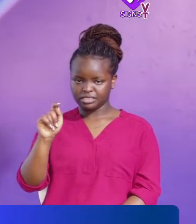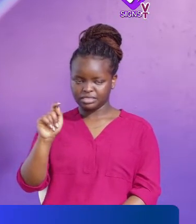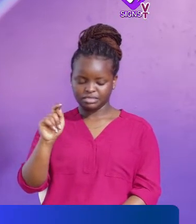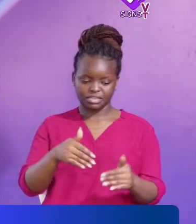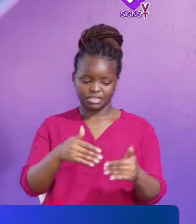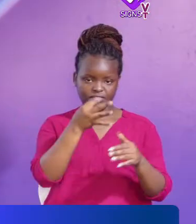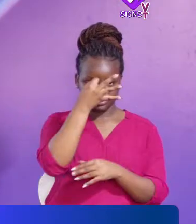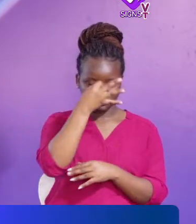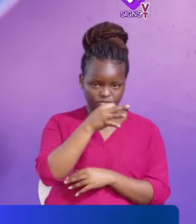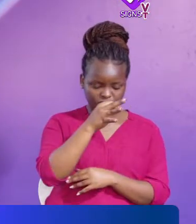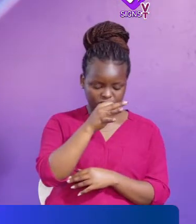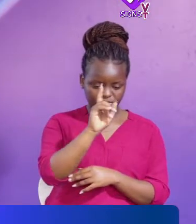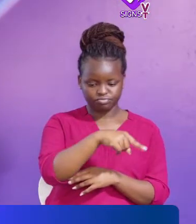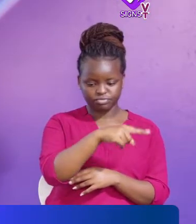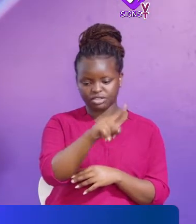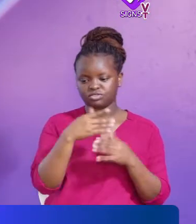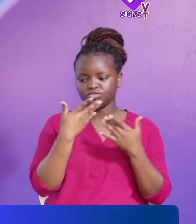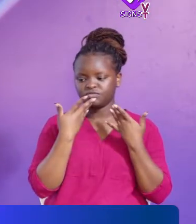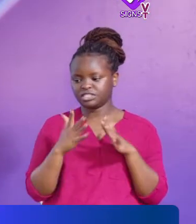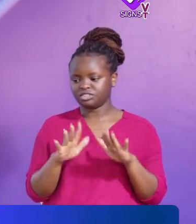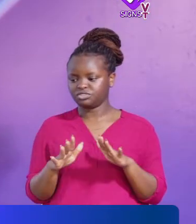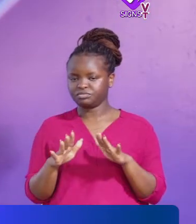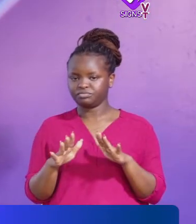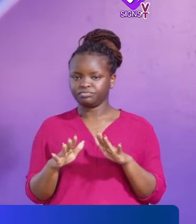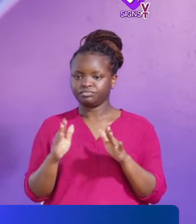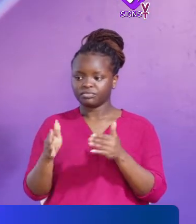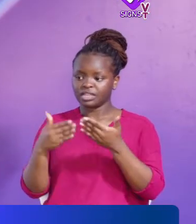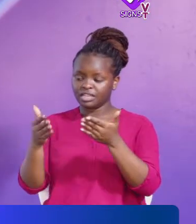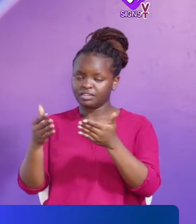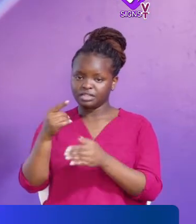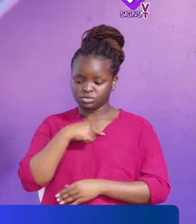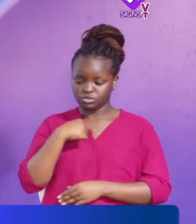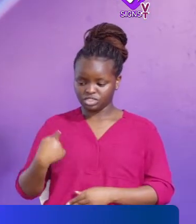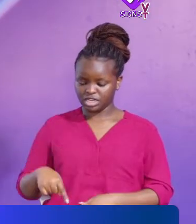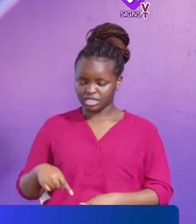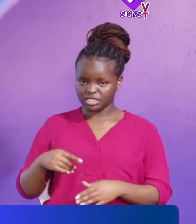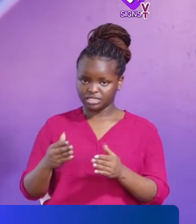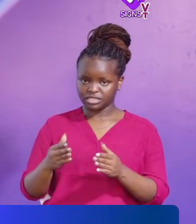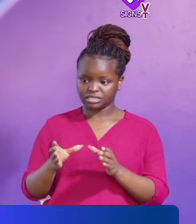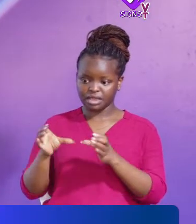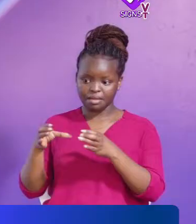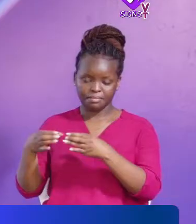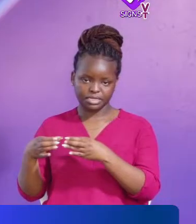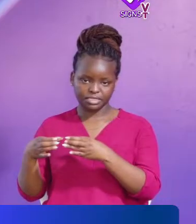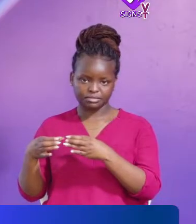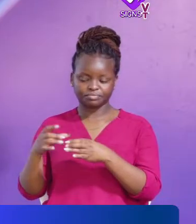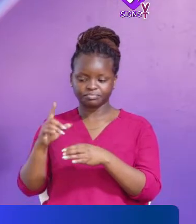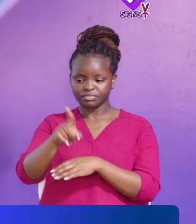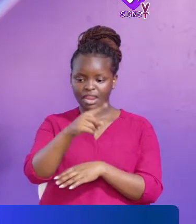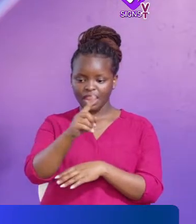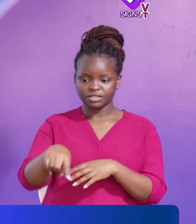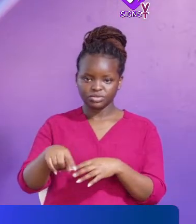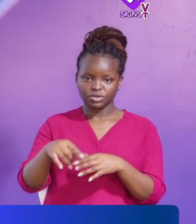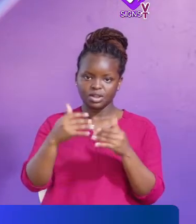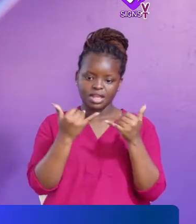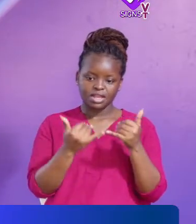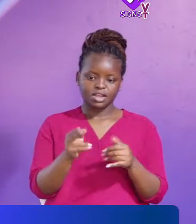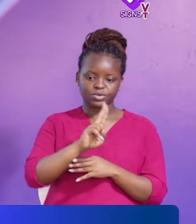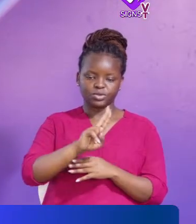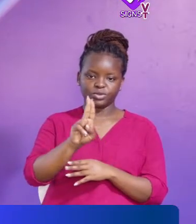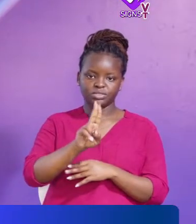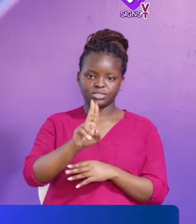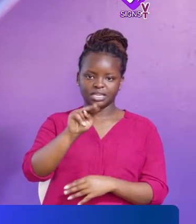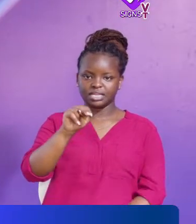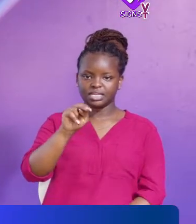It was cancelled. It was cancelled. It was to be given to a Chinese firm, isn't it? It was cancelled. Yeah. Now they are using